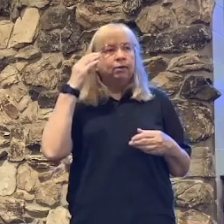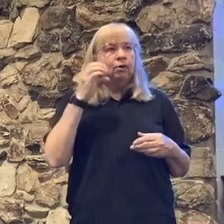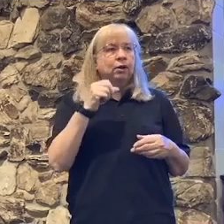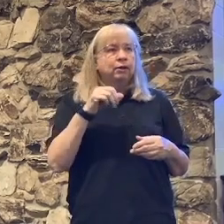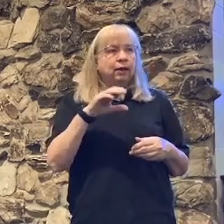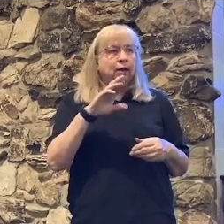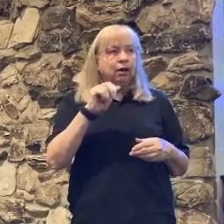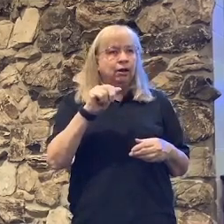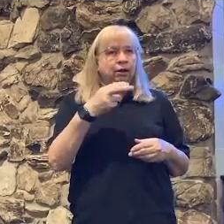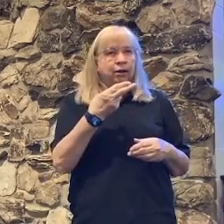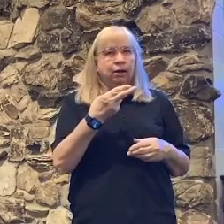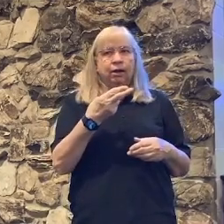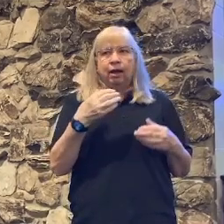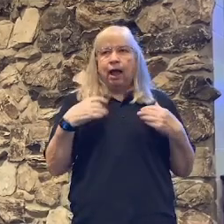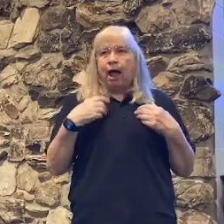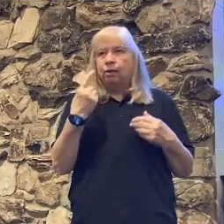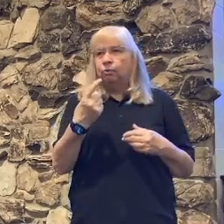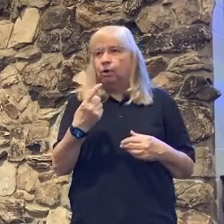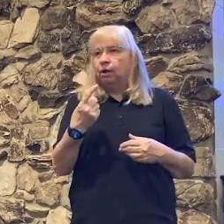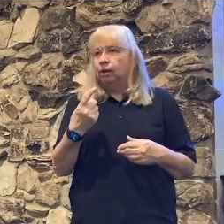one.